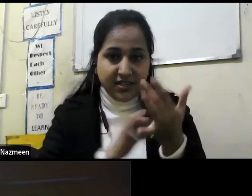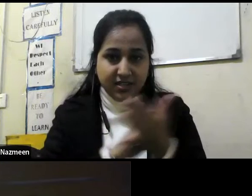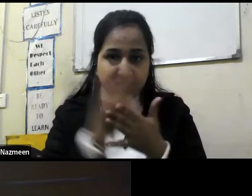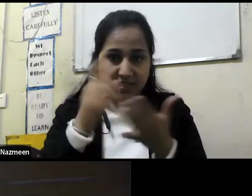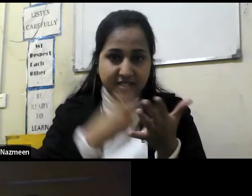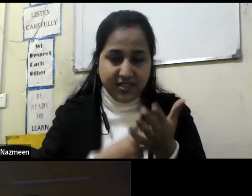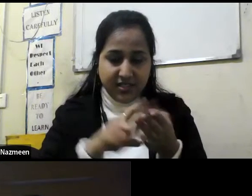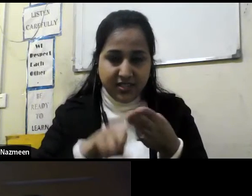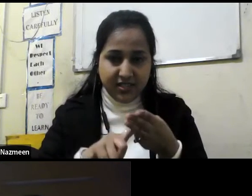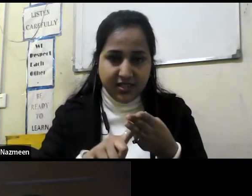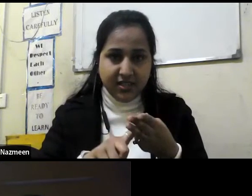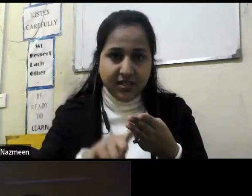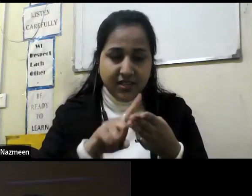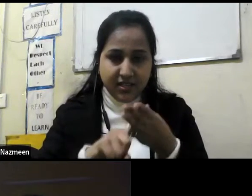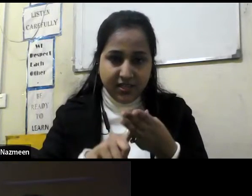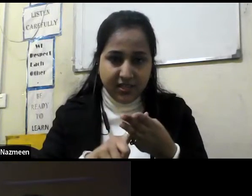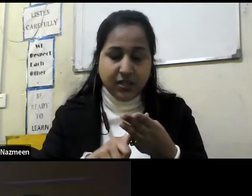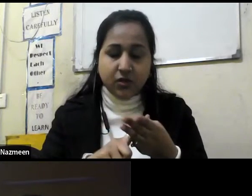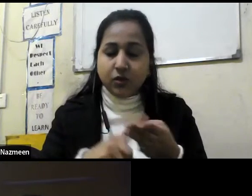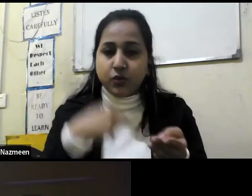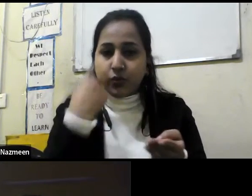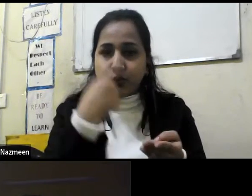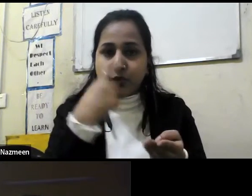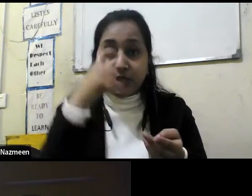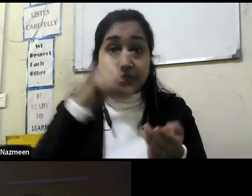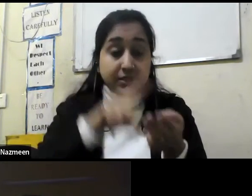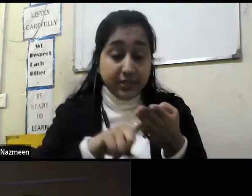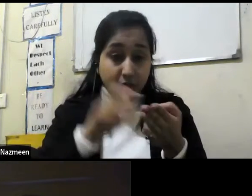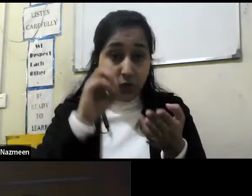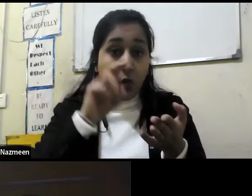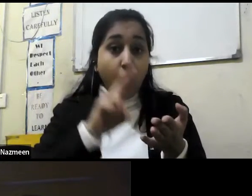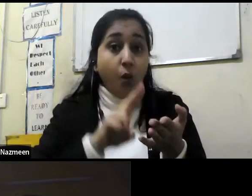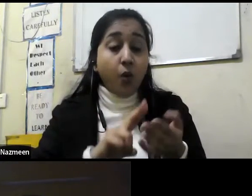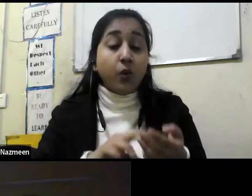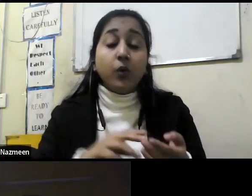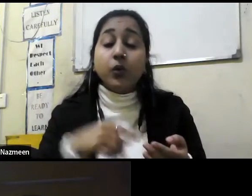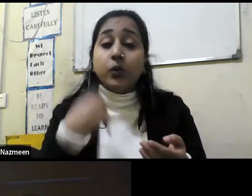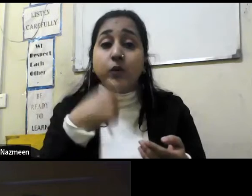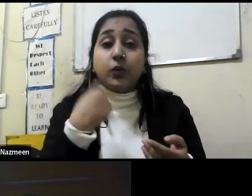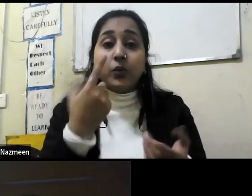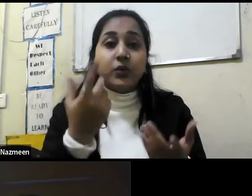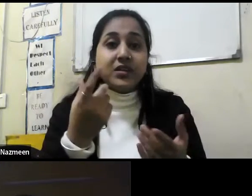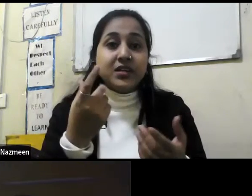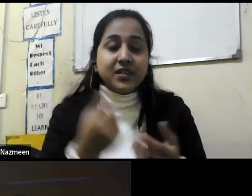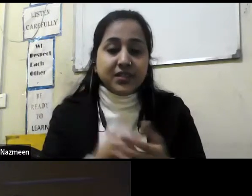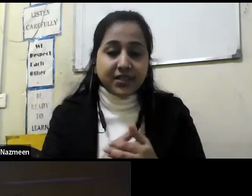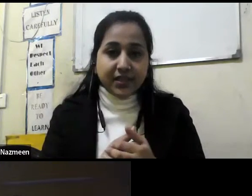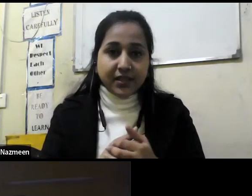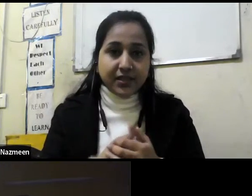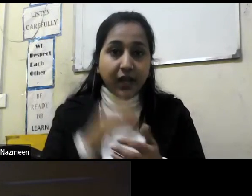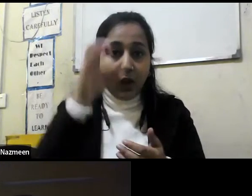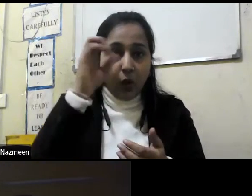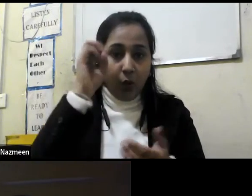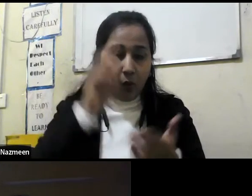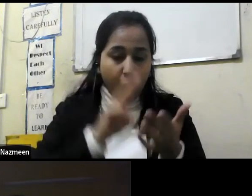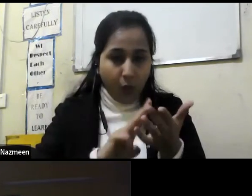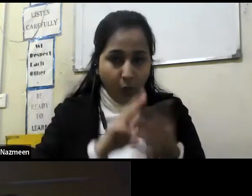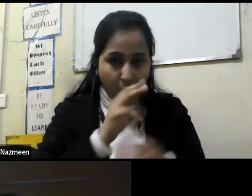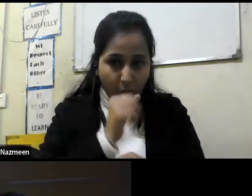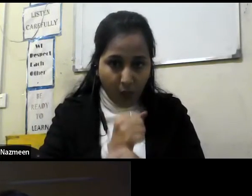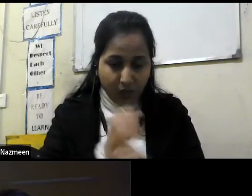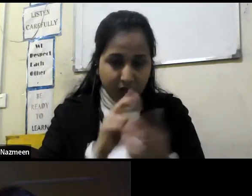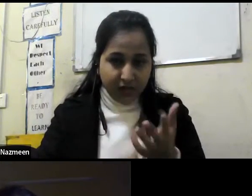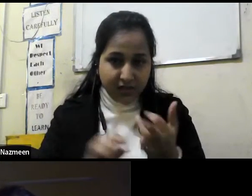of Cognizant Foundation. First of all, Rajshri, congratulations for winning the CSR Impact Award given out a few days back